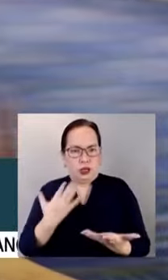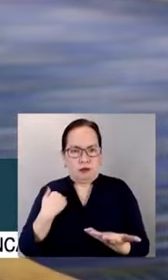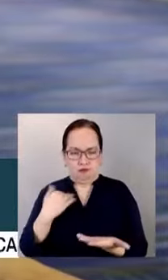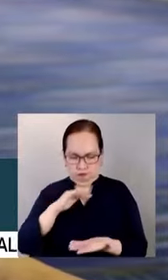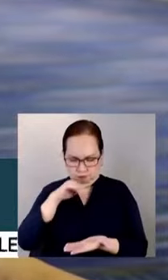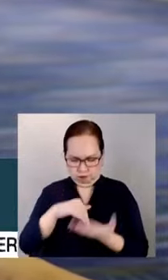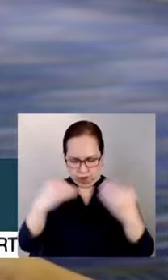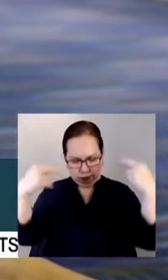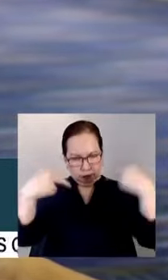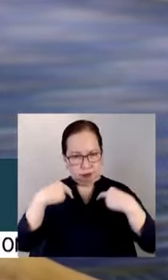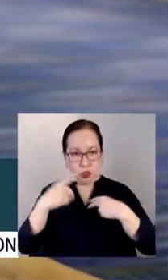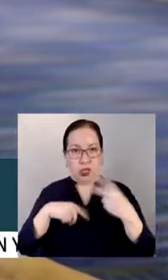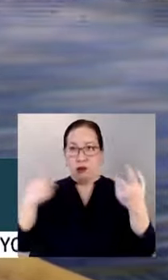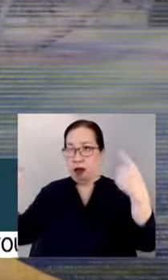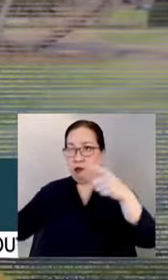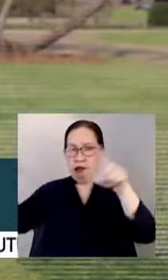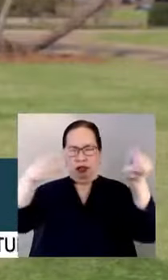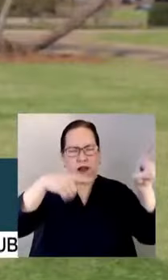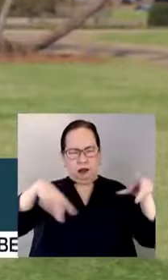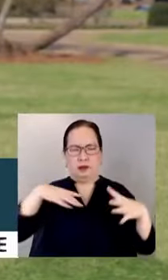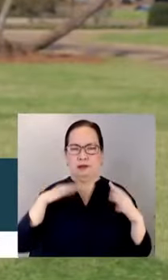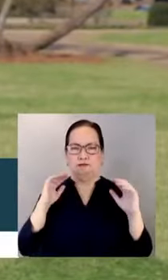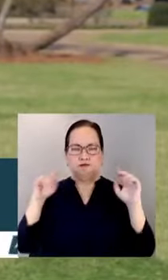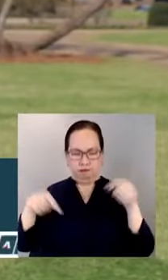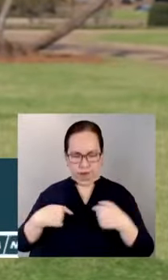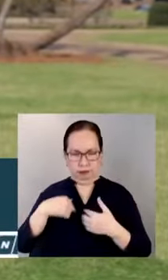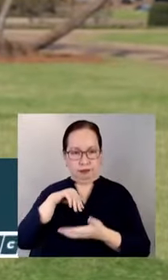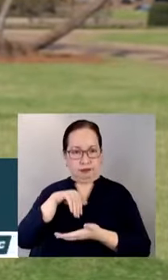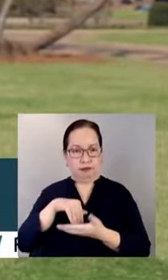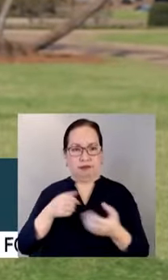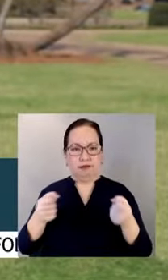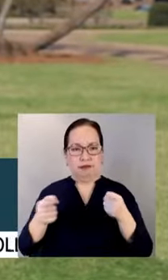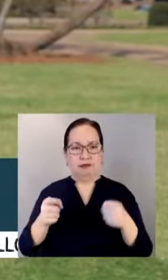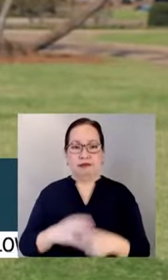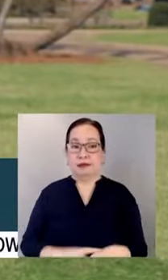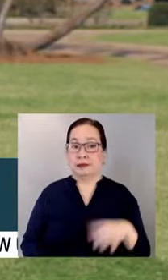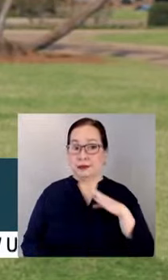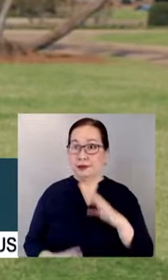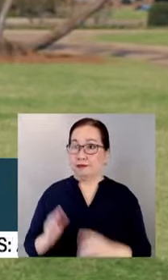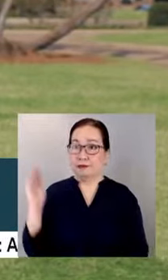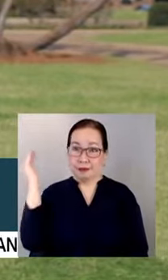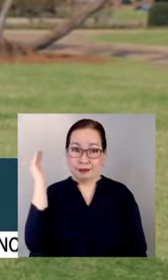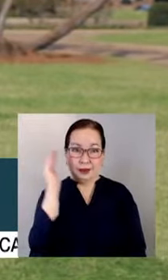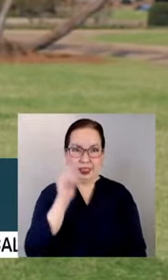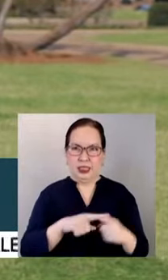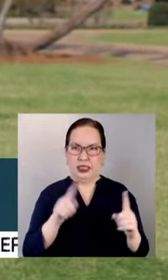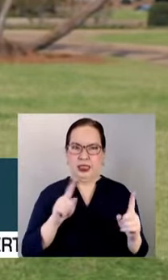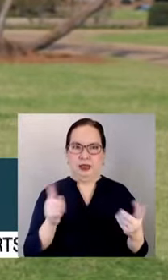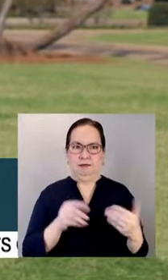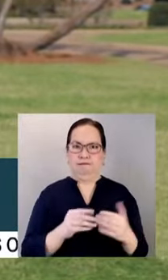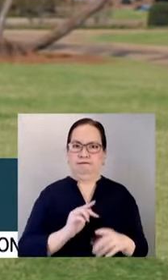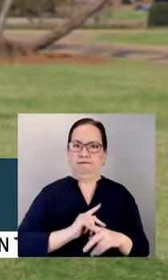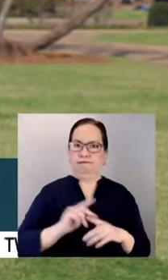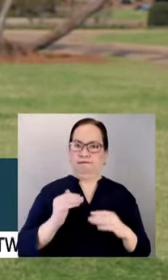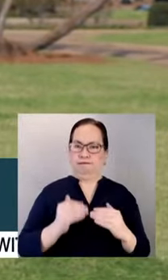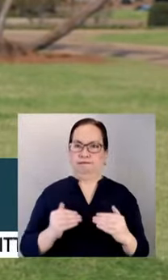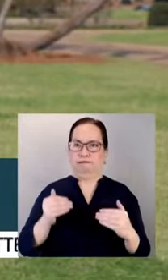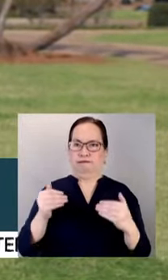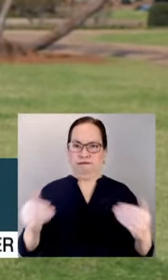of all the craziness that goes on around her. Candidates really need to bring their A game as they prepare for the